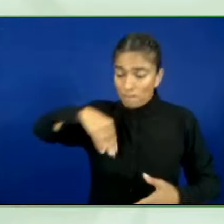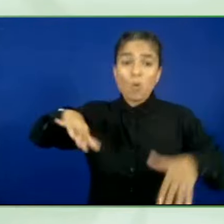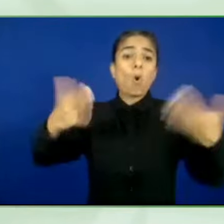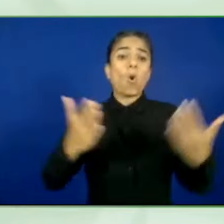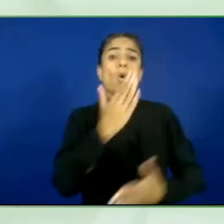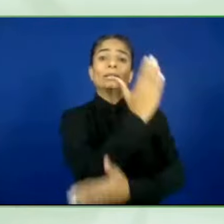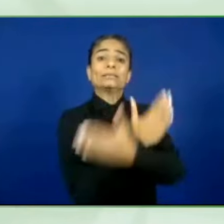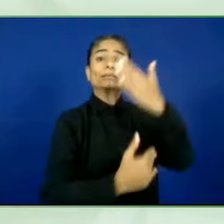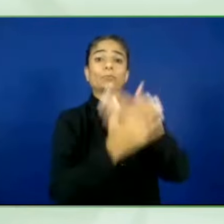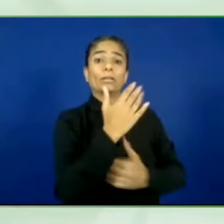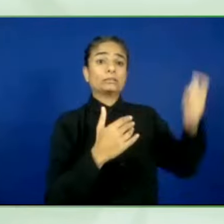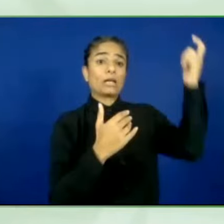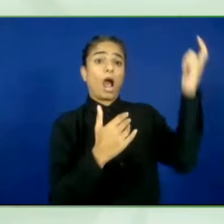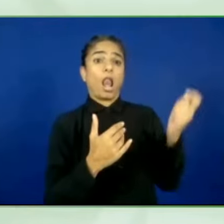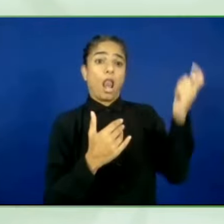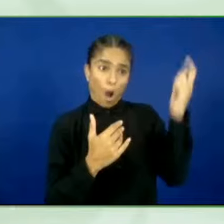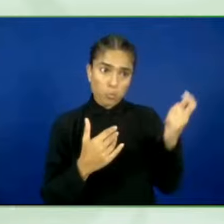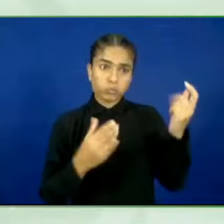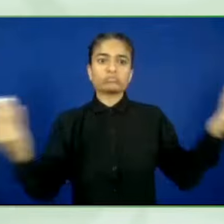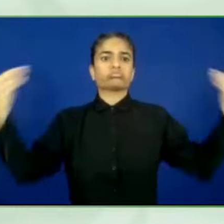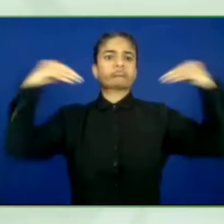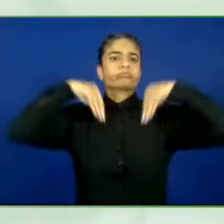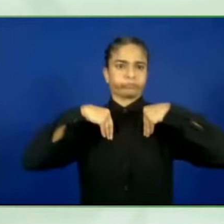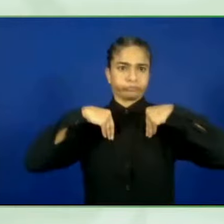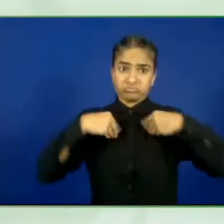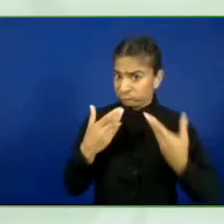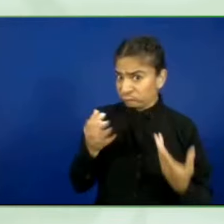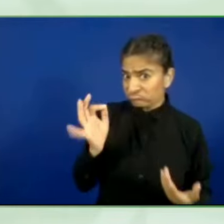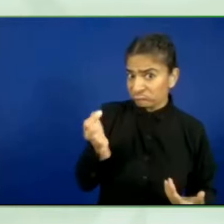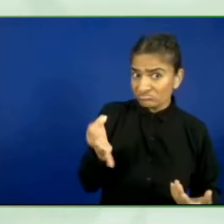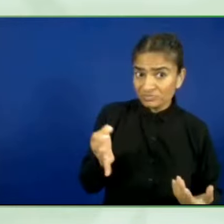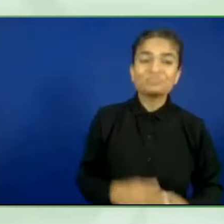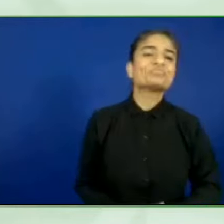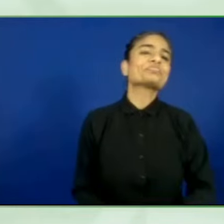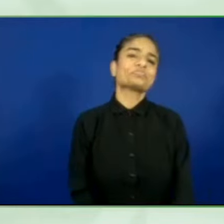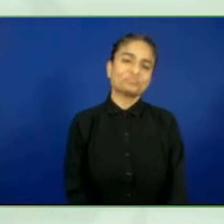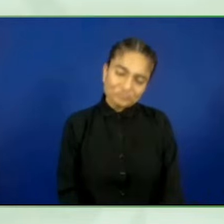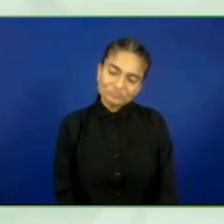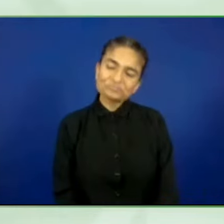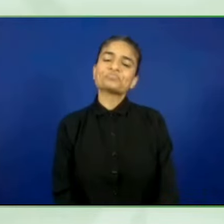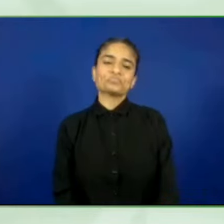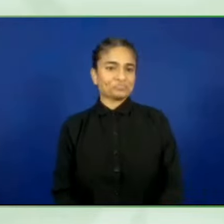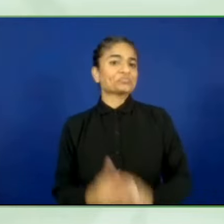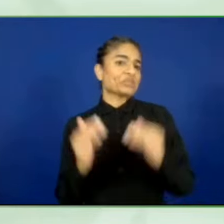say, Amy? It is very fair. I feel that there is a